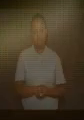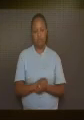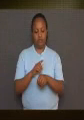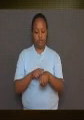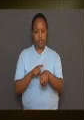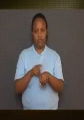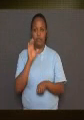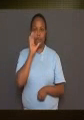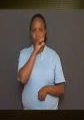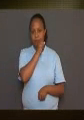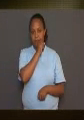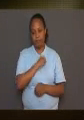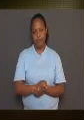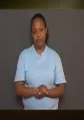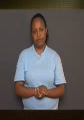Time's up.